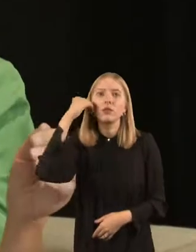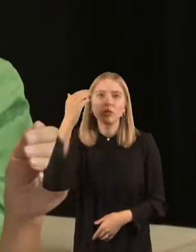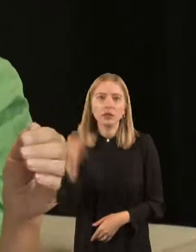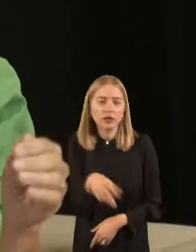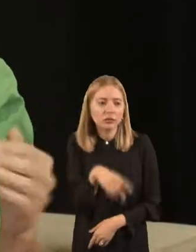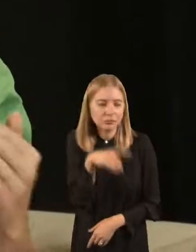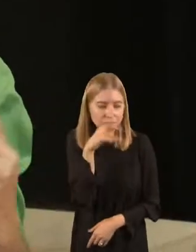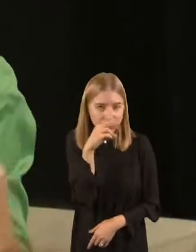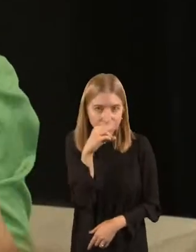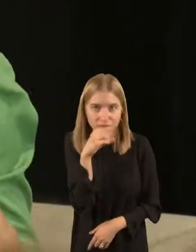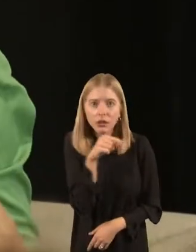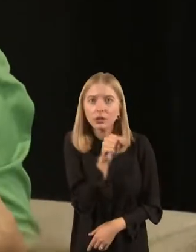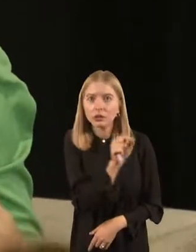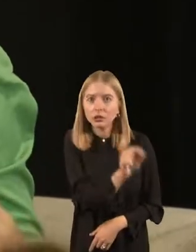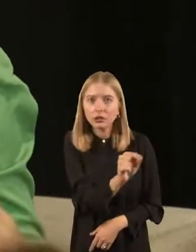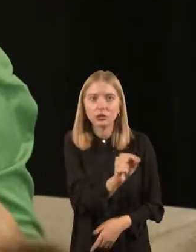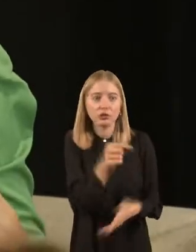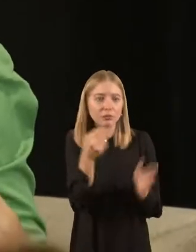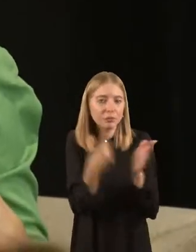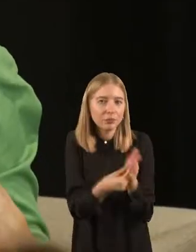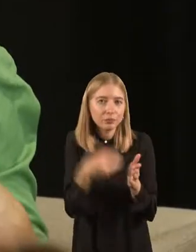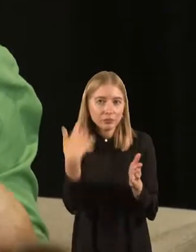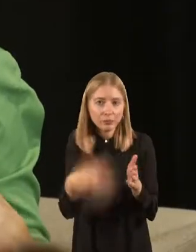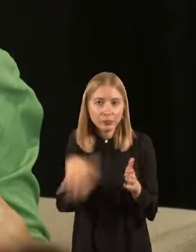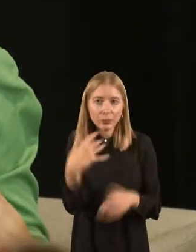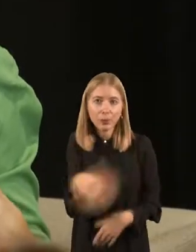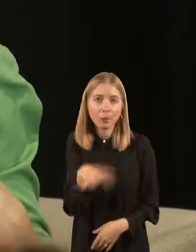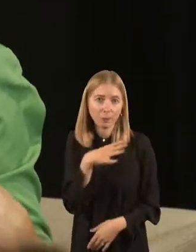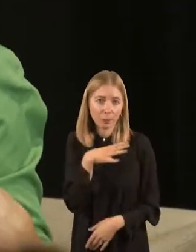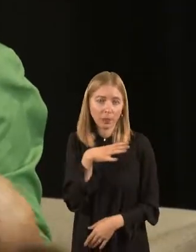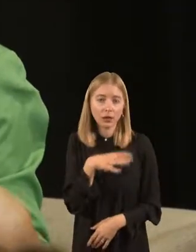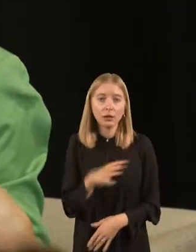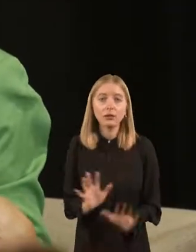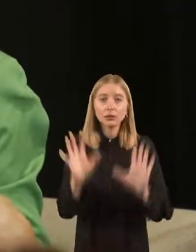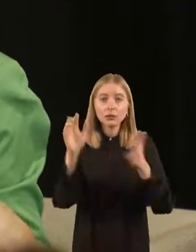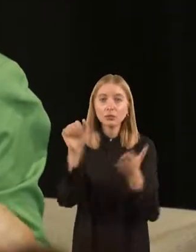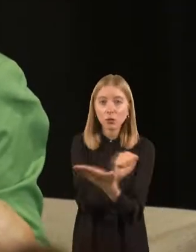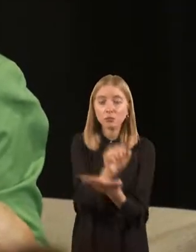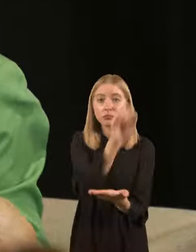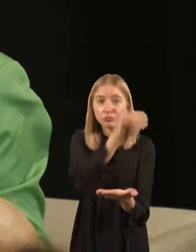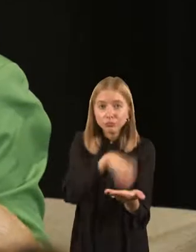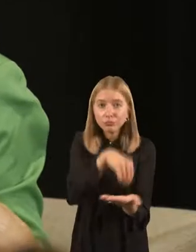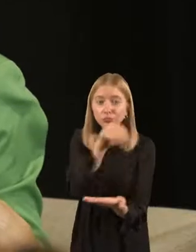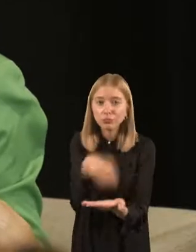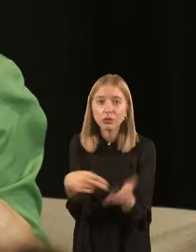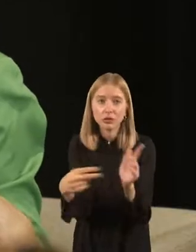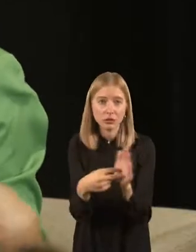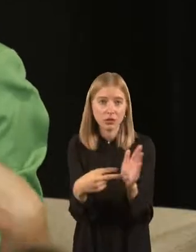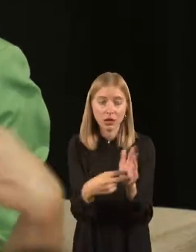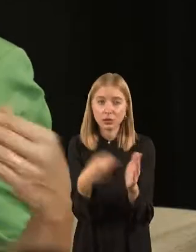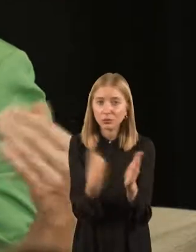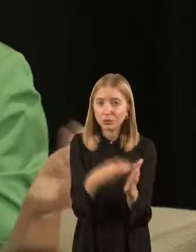accompanied with a huge administrative burden, and people just don't dare